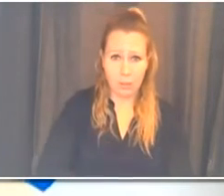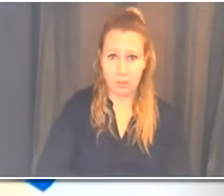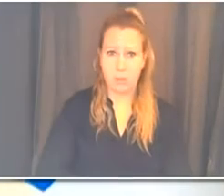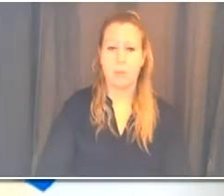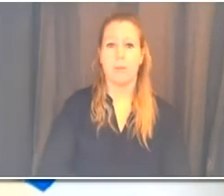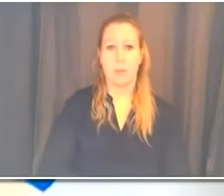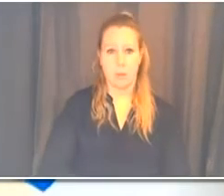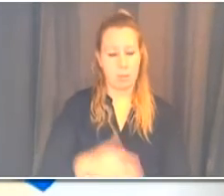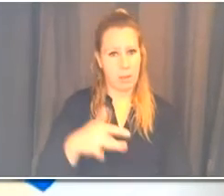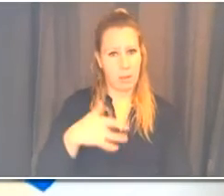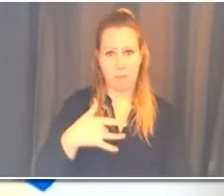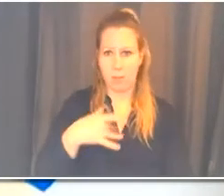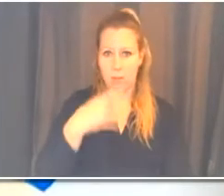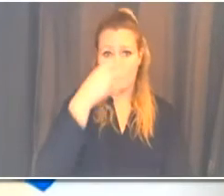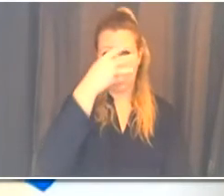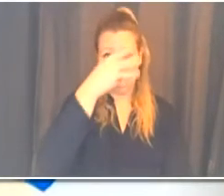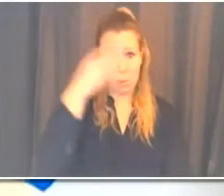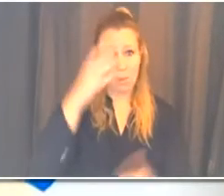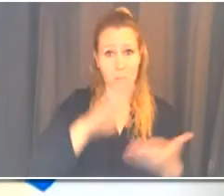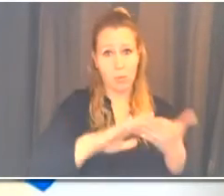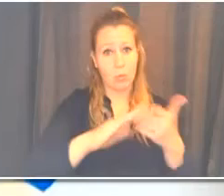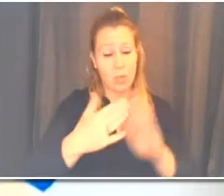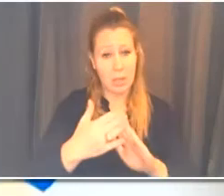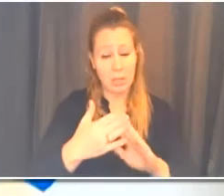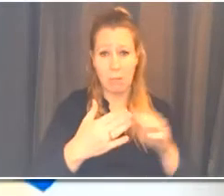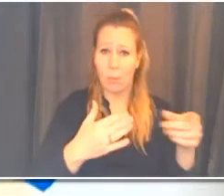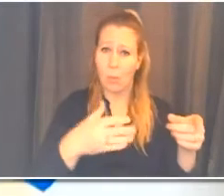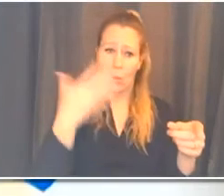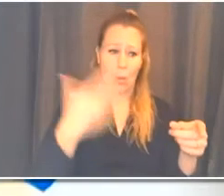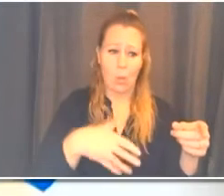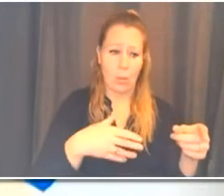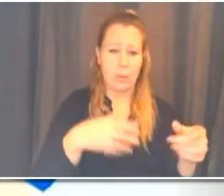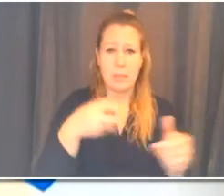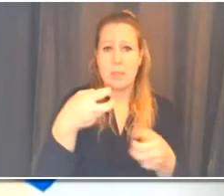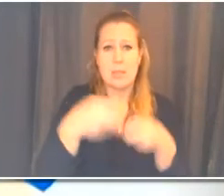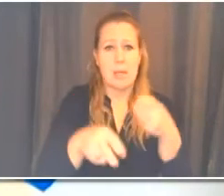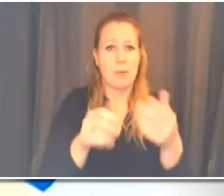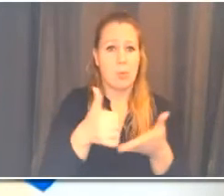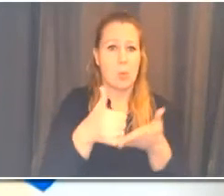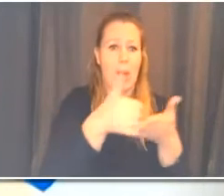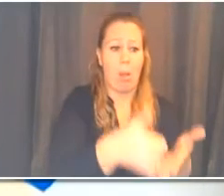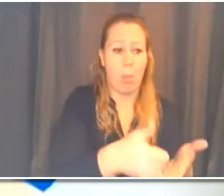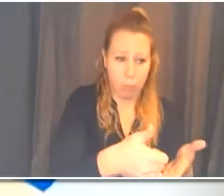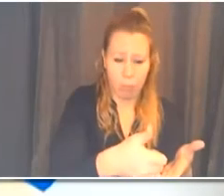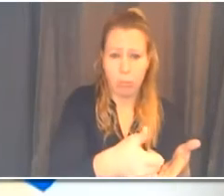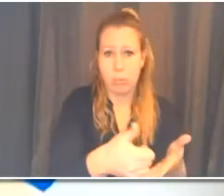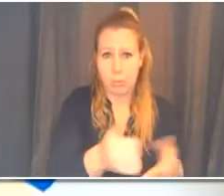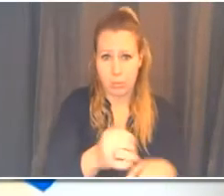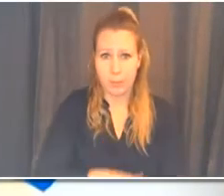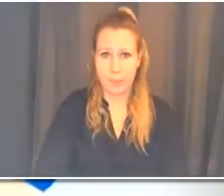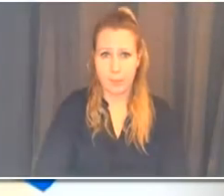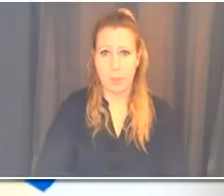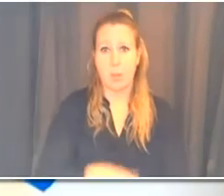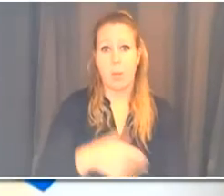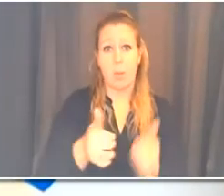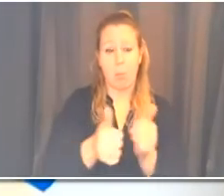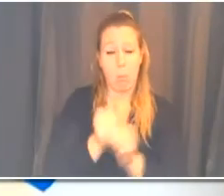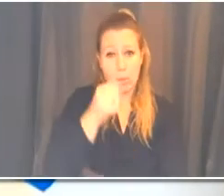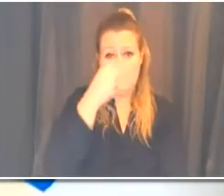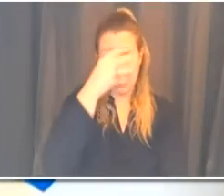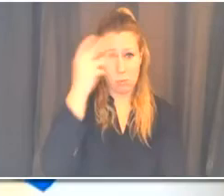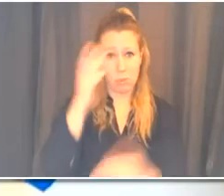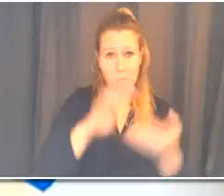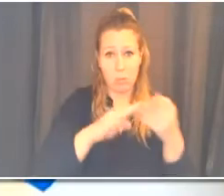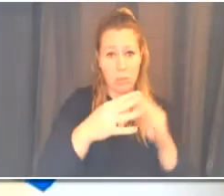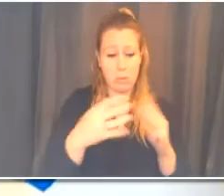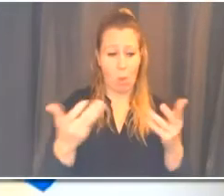and but I want to focus on the DB piece uh so how is the NYPD and the mayor's office uh you commissioner dealing